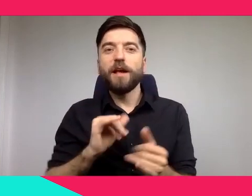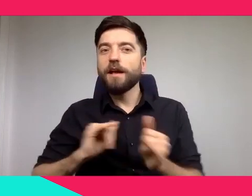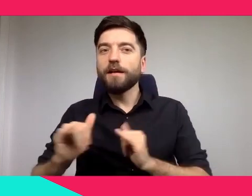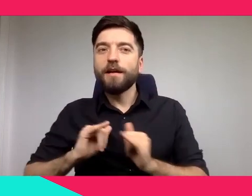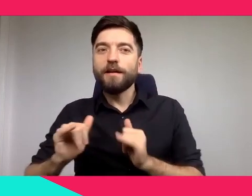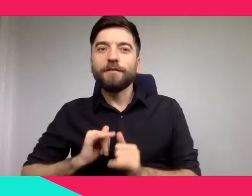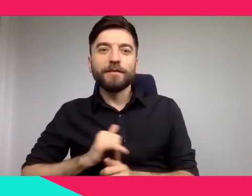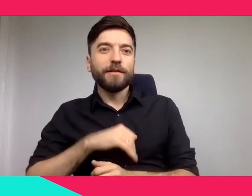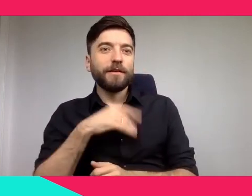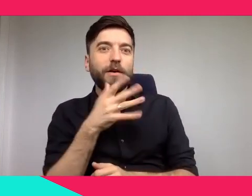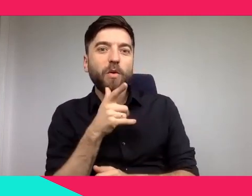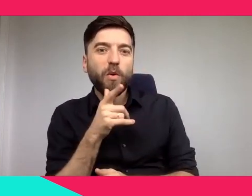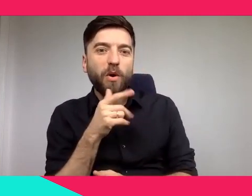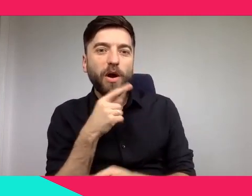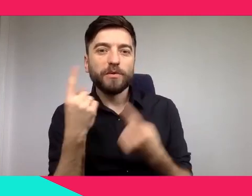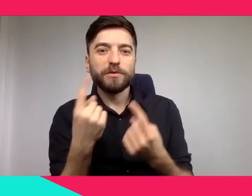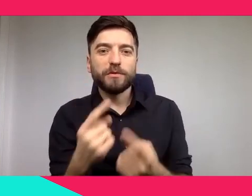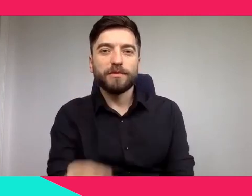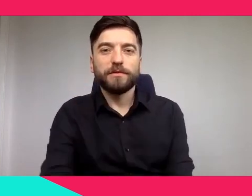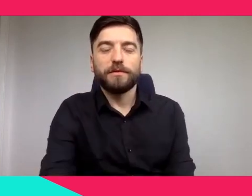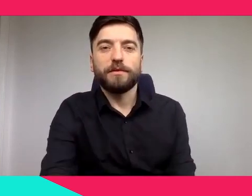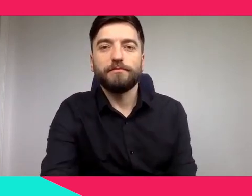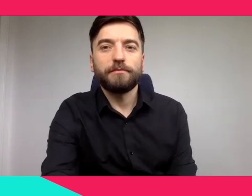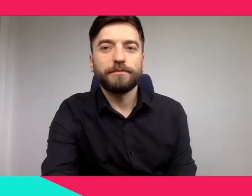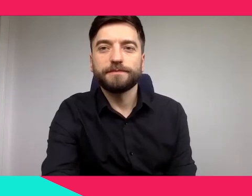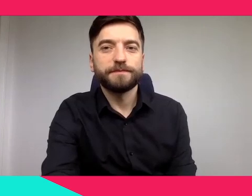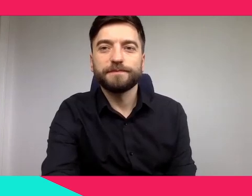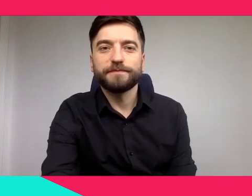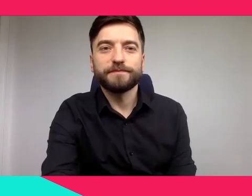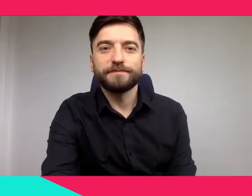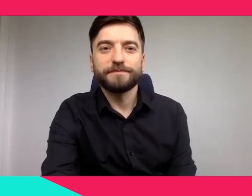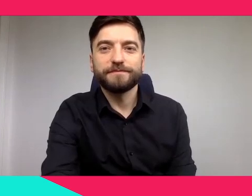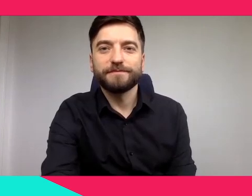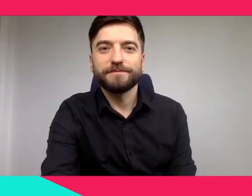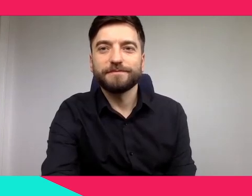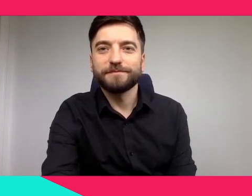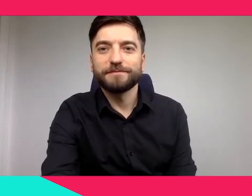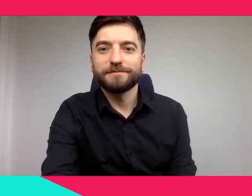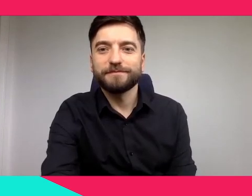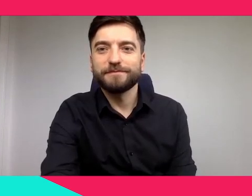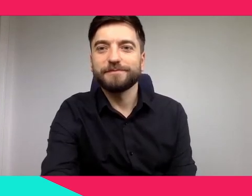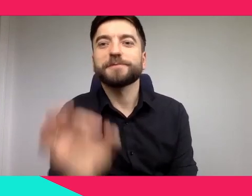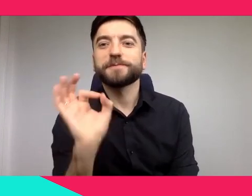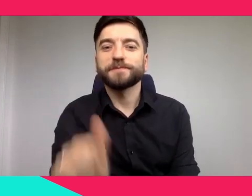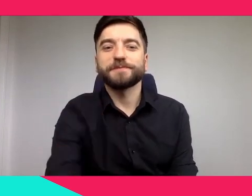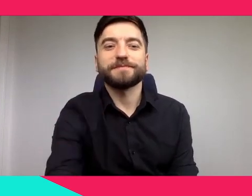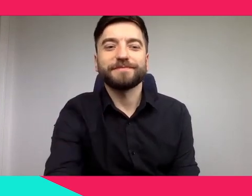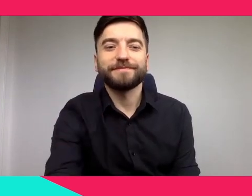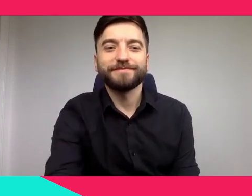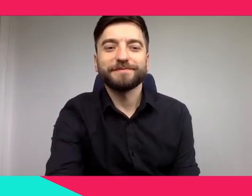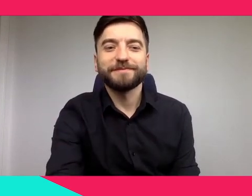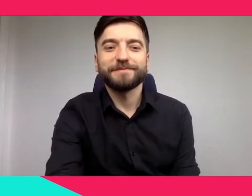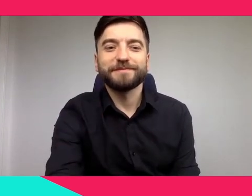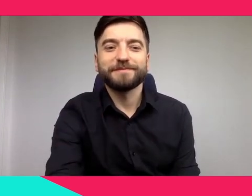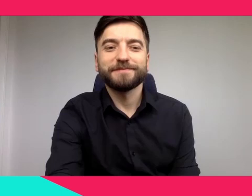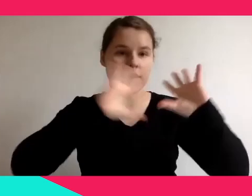world. And we were able to do a lot more with the collection. After that, a lot of boring apps were built, and I'm not